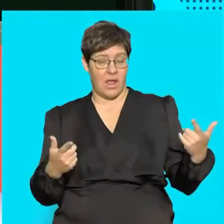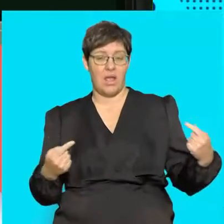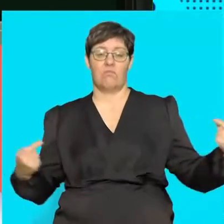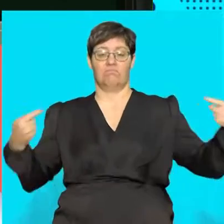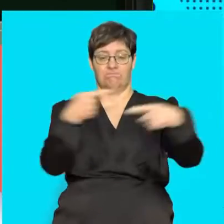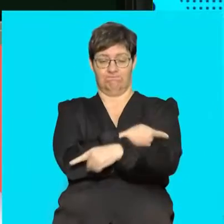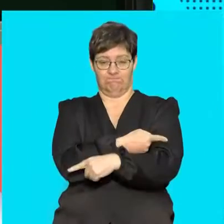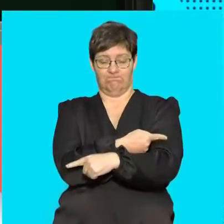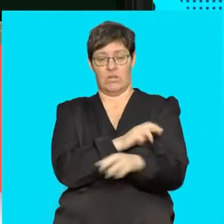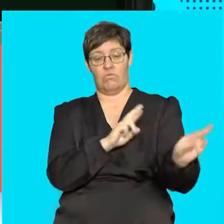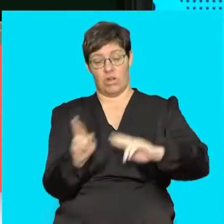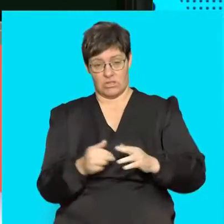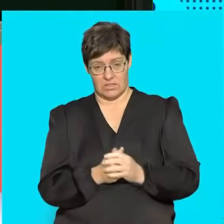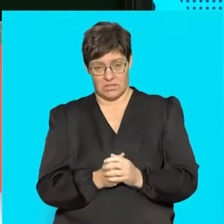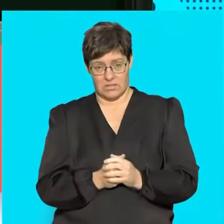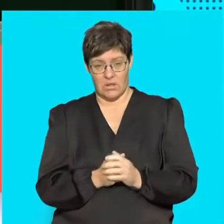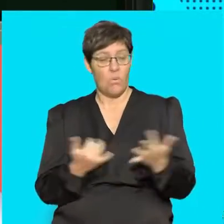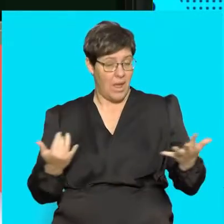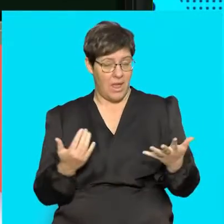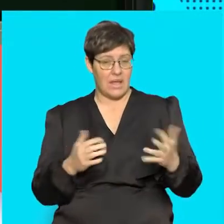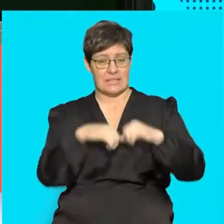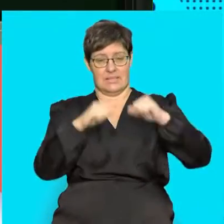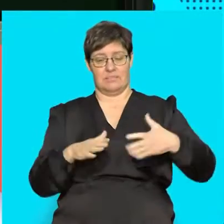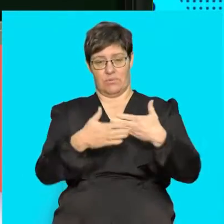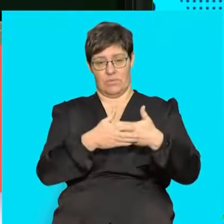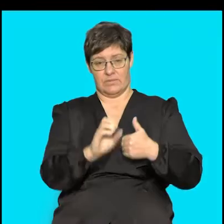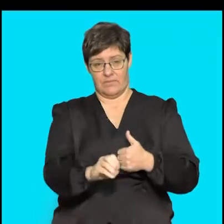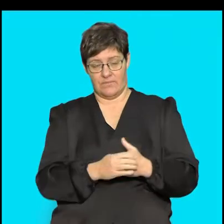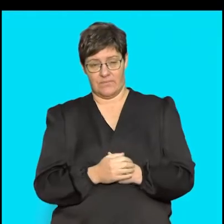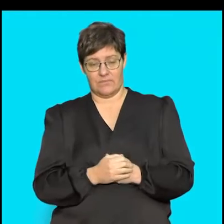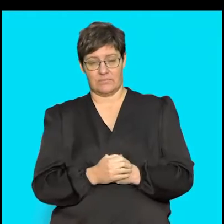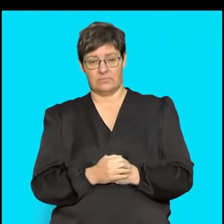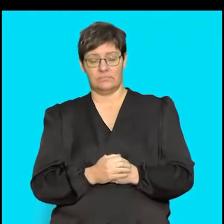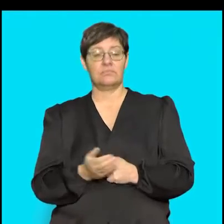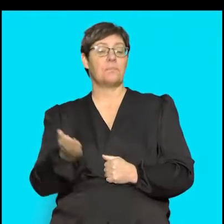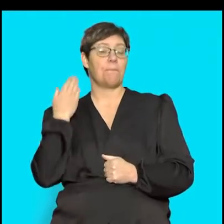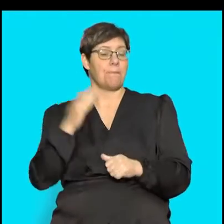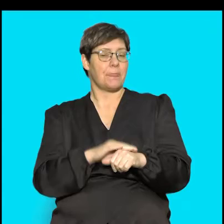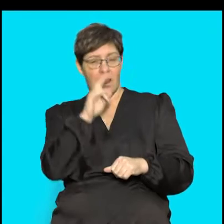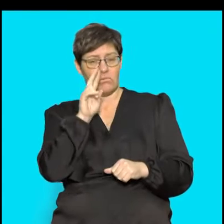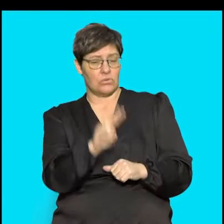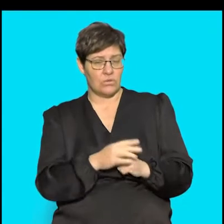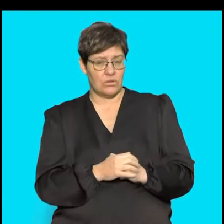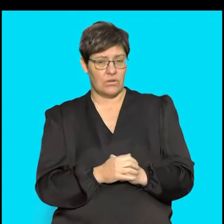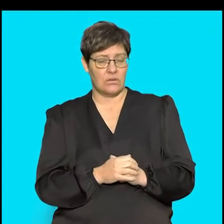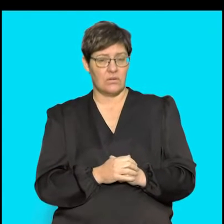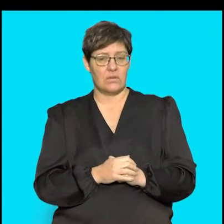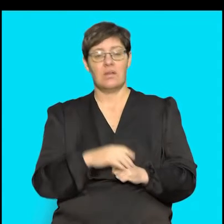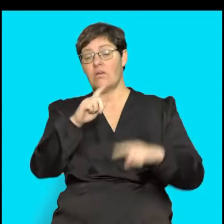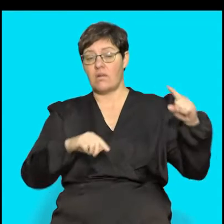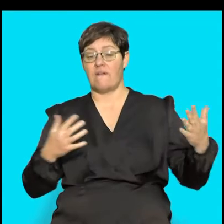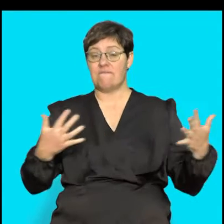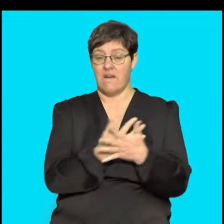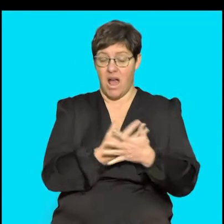a reversible reaction that is in a closed system. So we looked last time that our